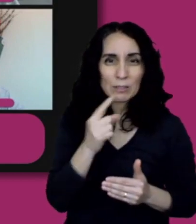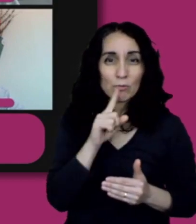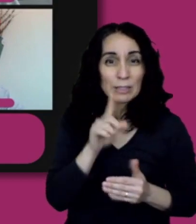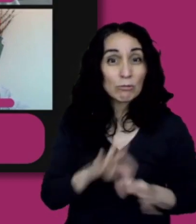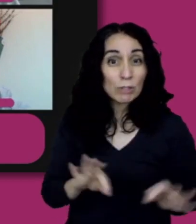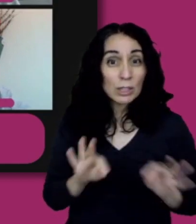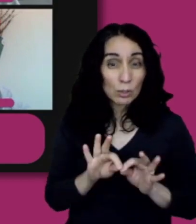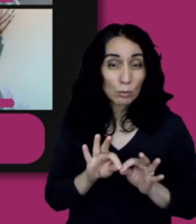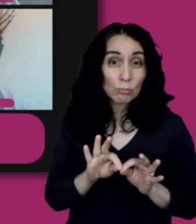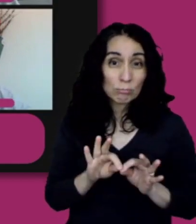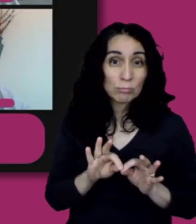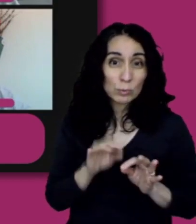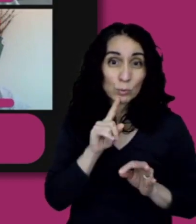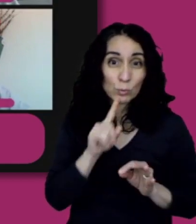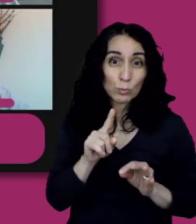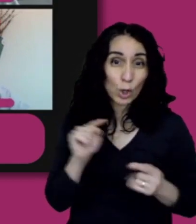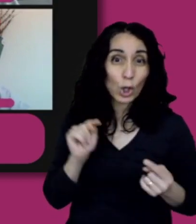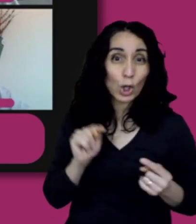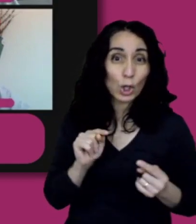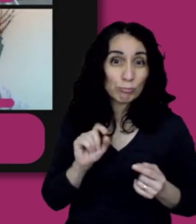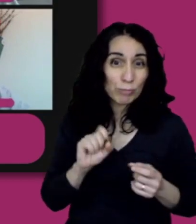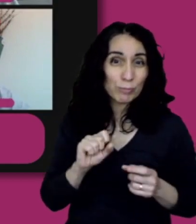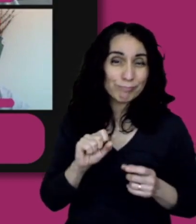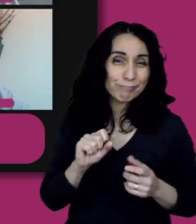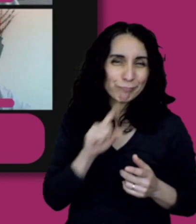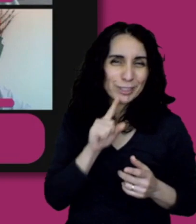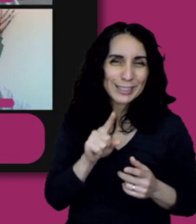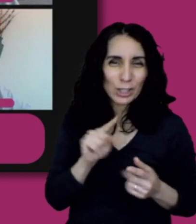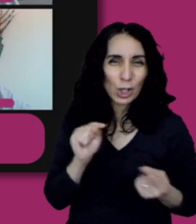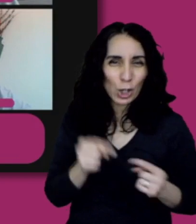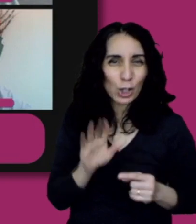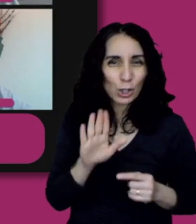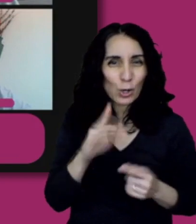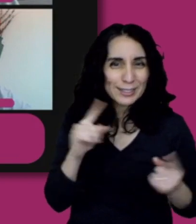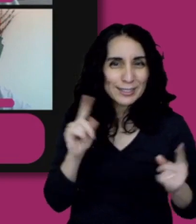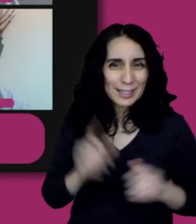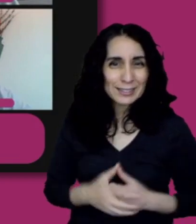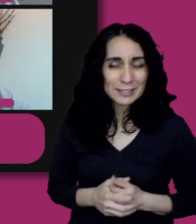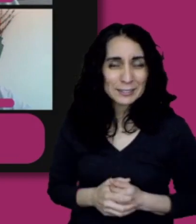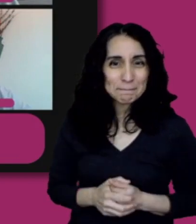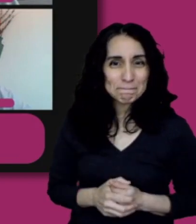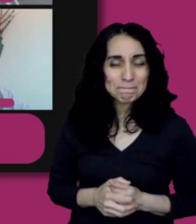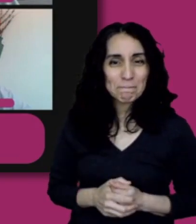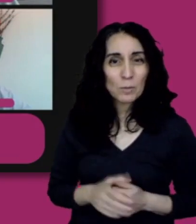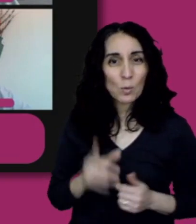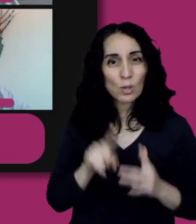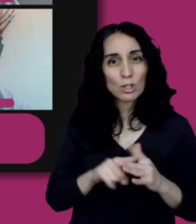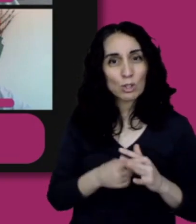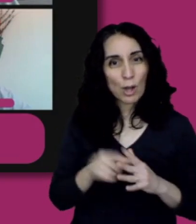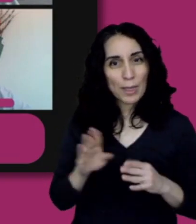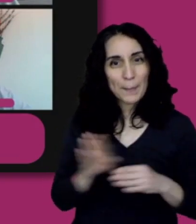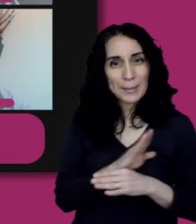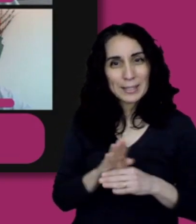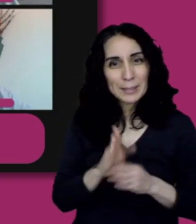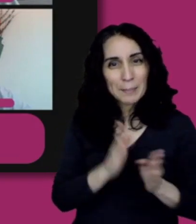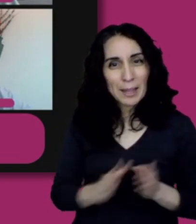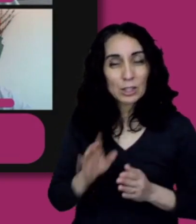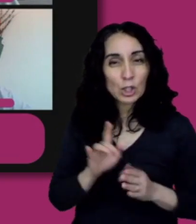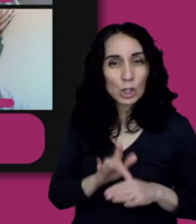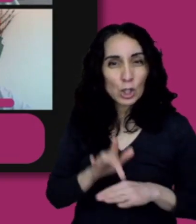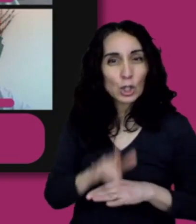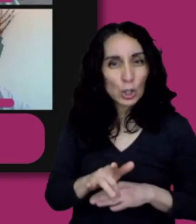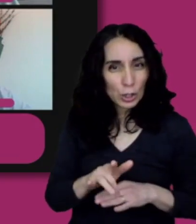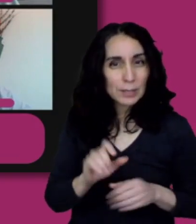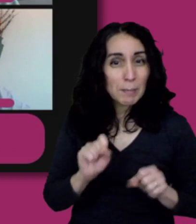critical that could affect your success. So that's definitely, I would say, you want to start that as early